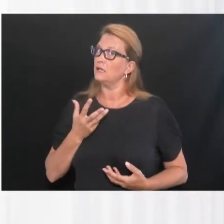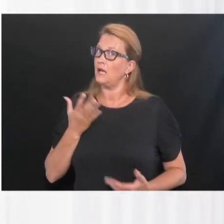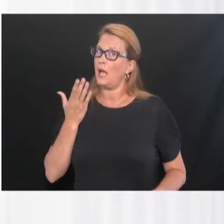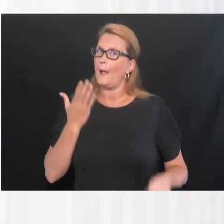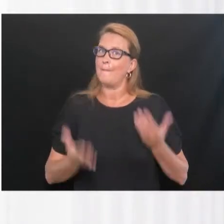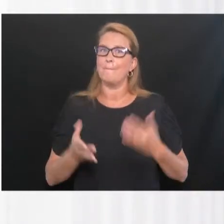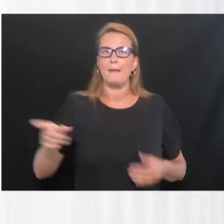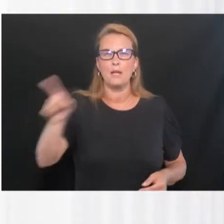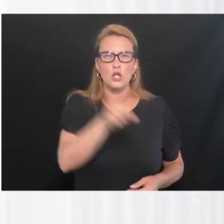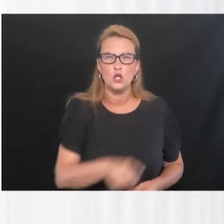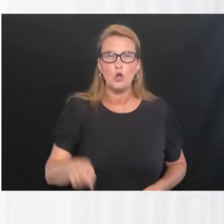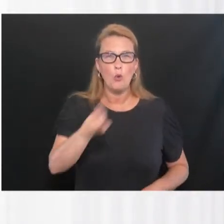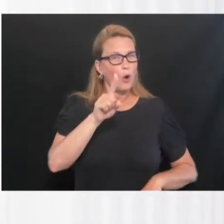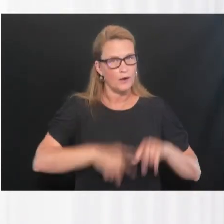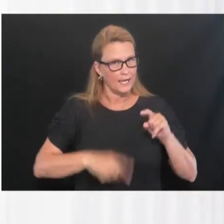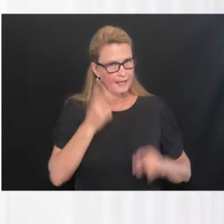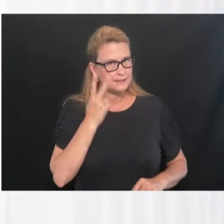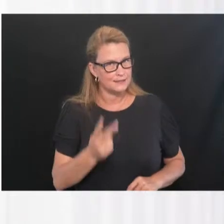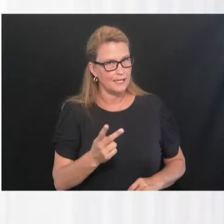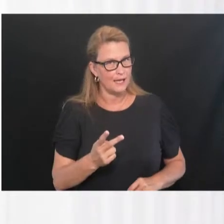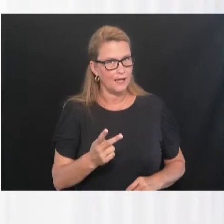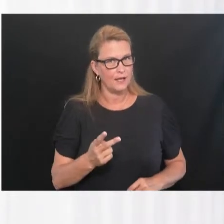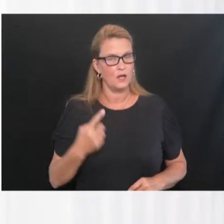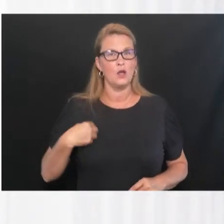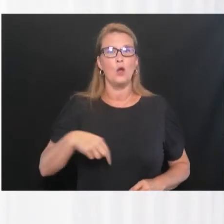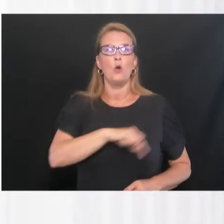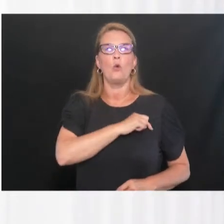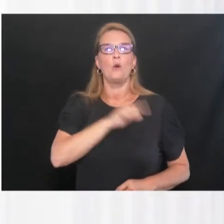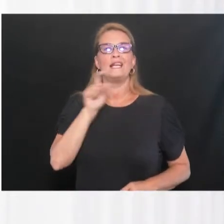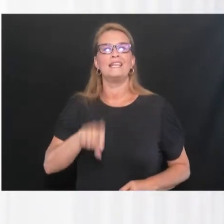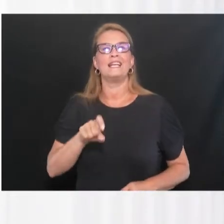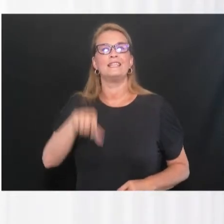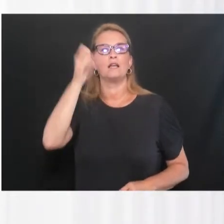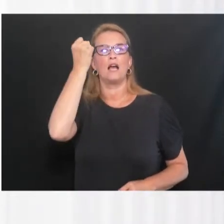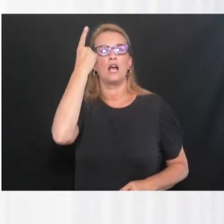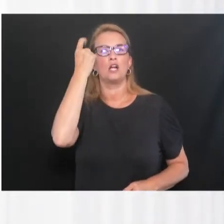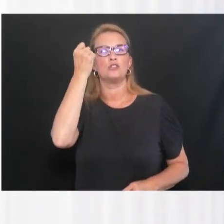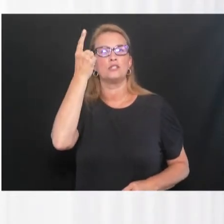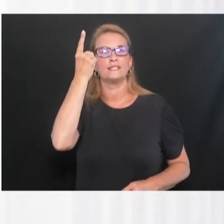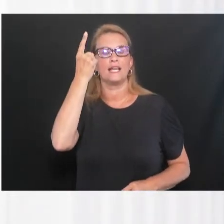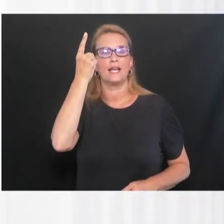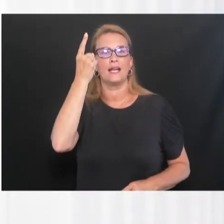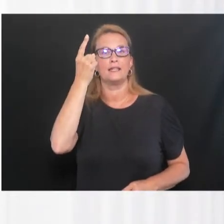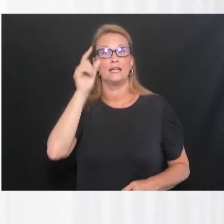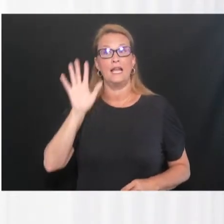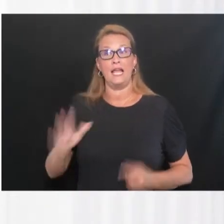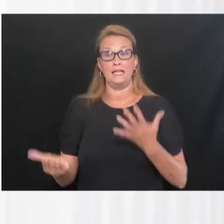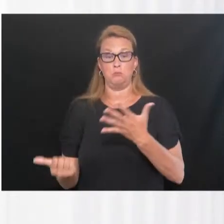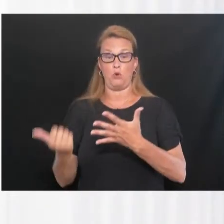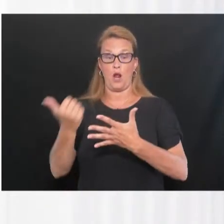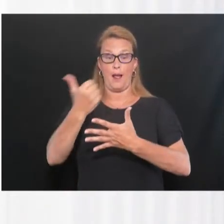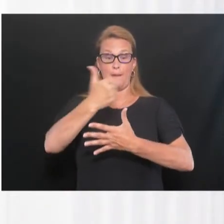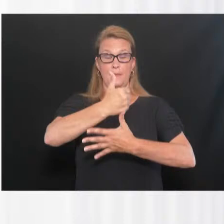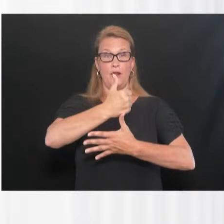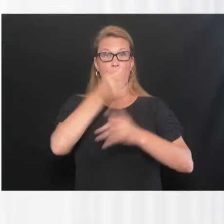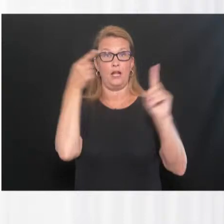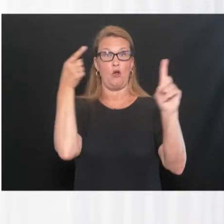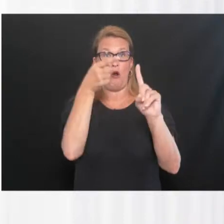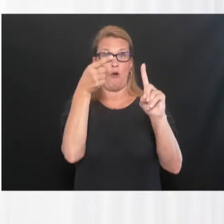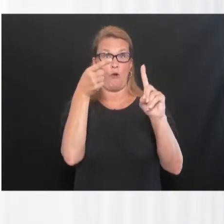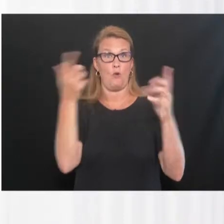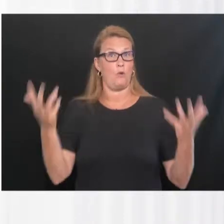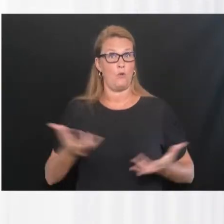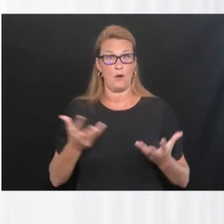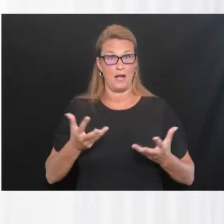don't see, and that we need to understand they go back to his primary objectives of reducing